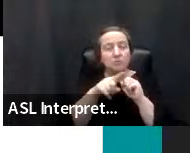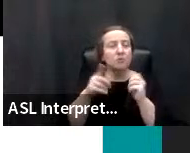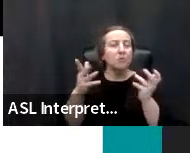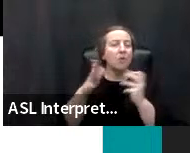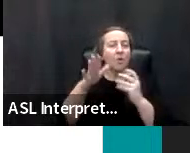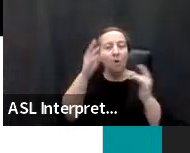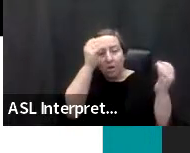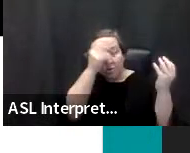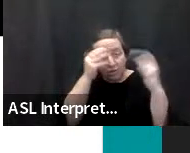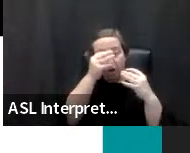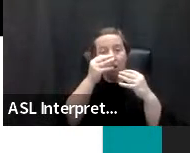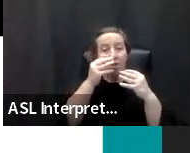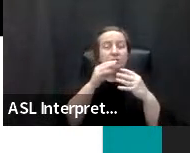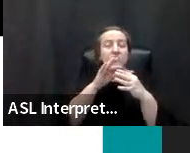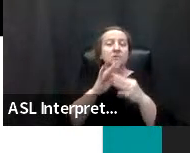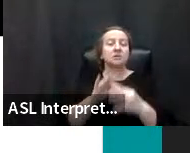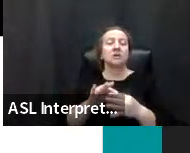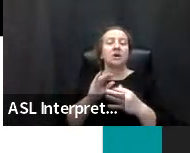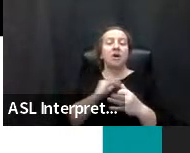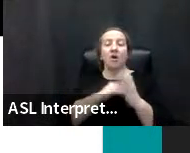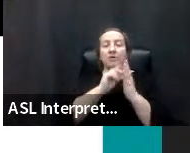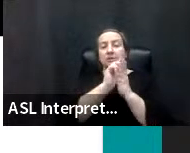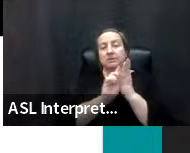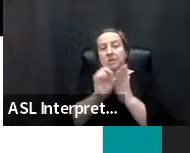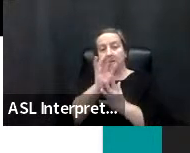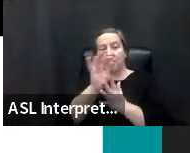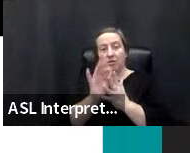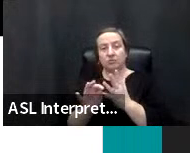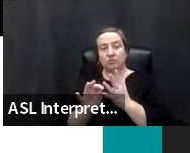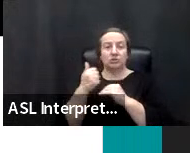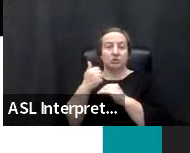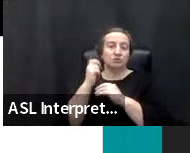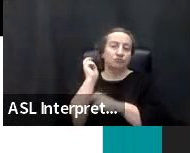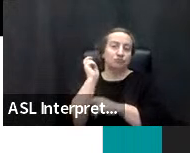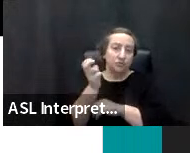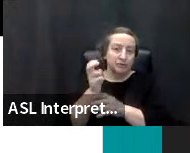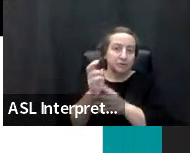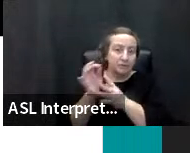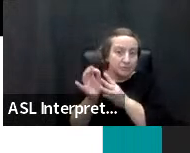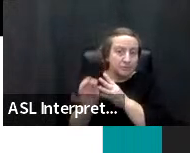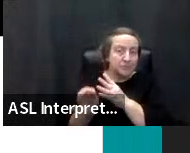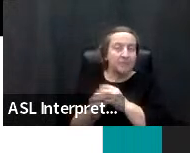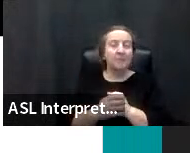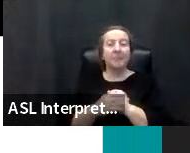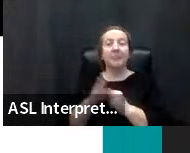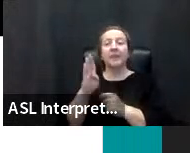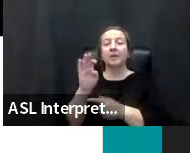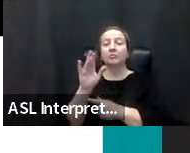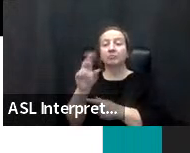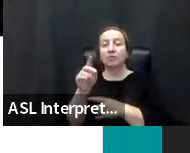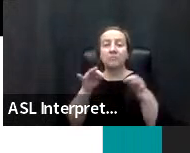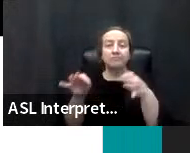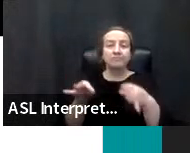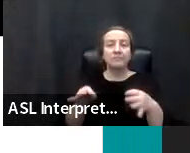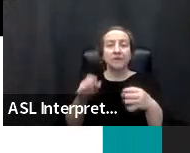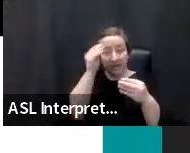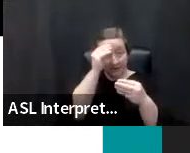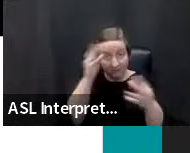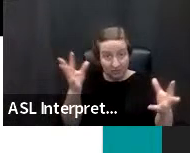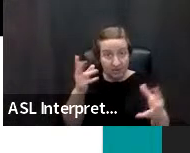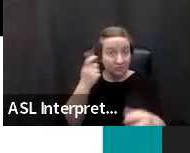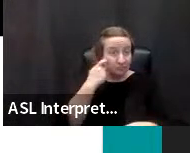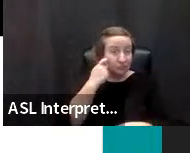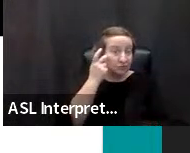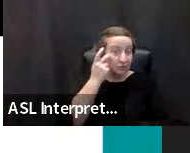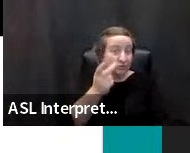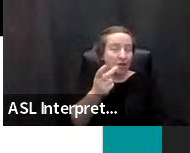thoughts are on our design options and the transit options. As Brad said, the information you just saw was